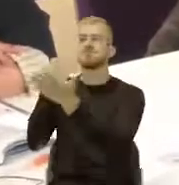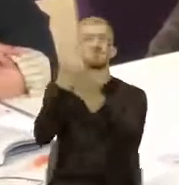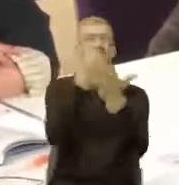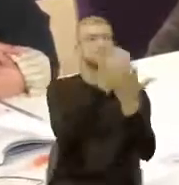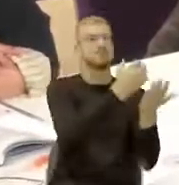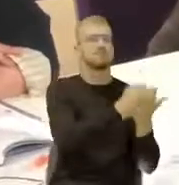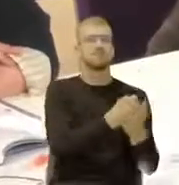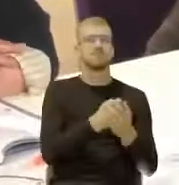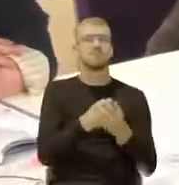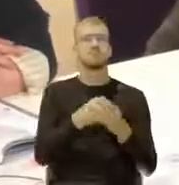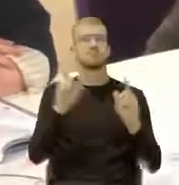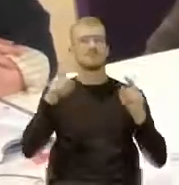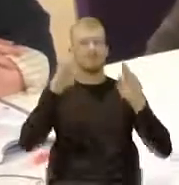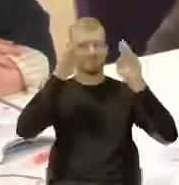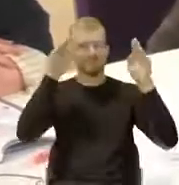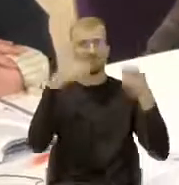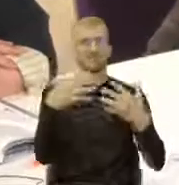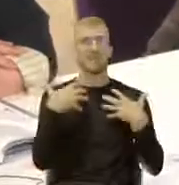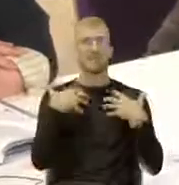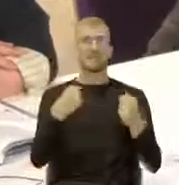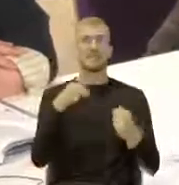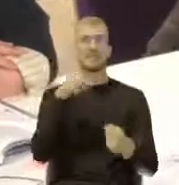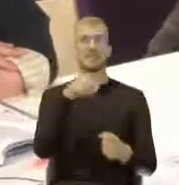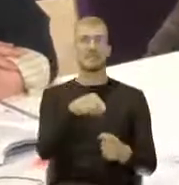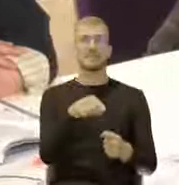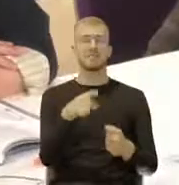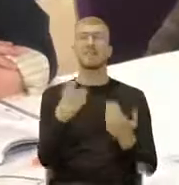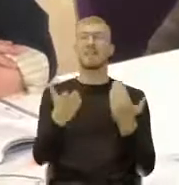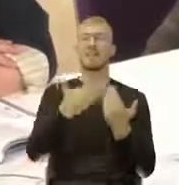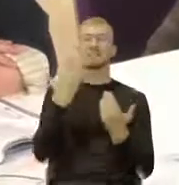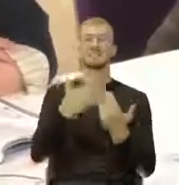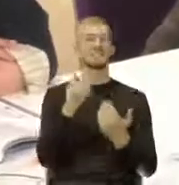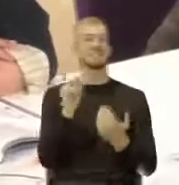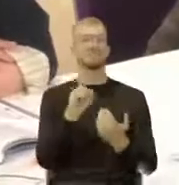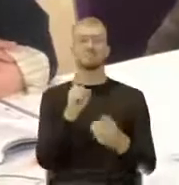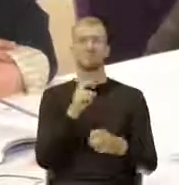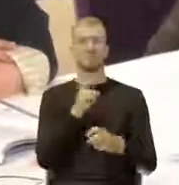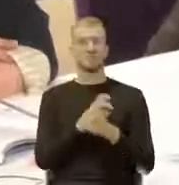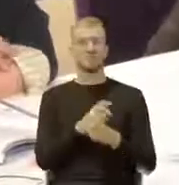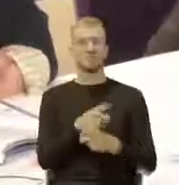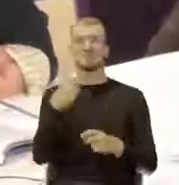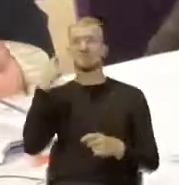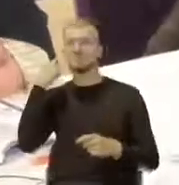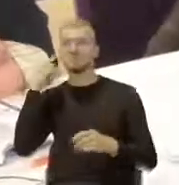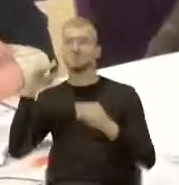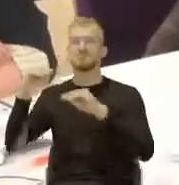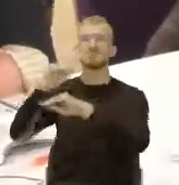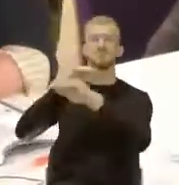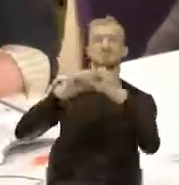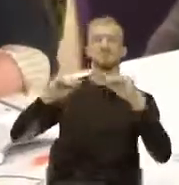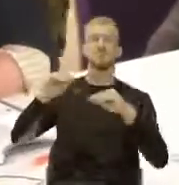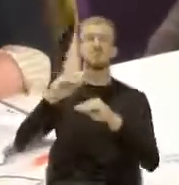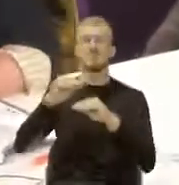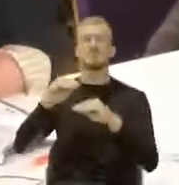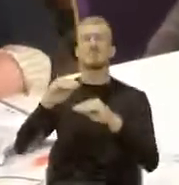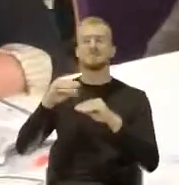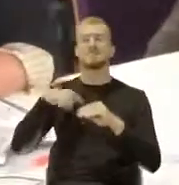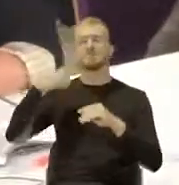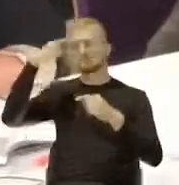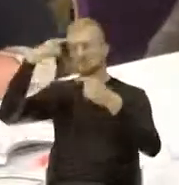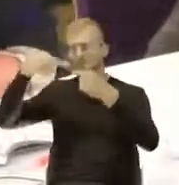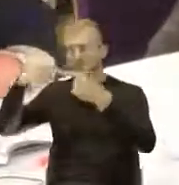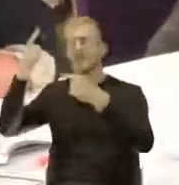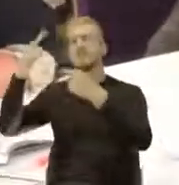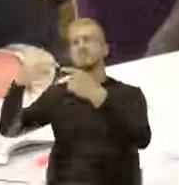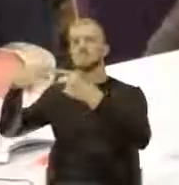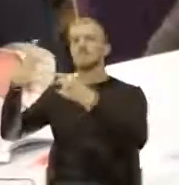also cities and the local governments, and I convince myself this is an area we can work together more. Let me